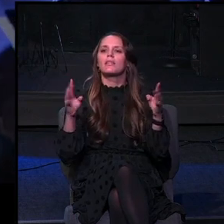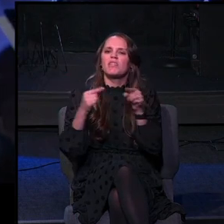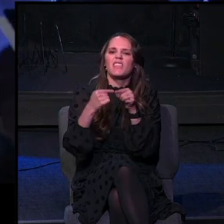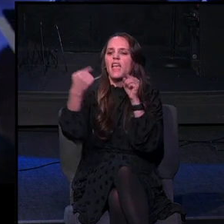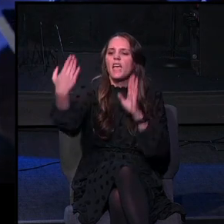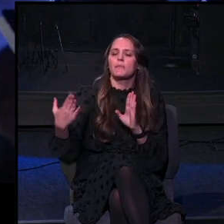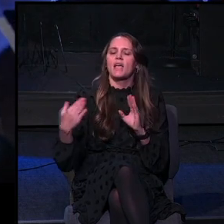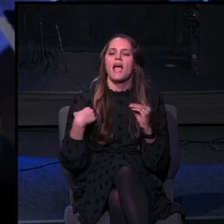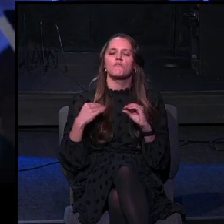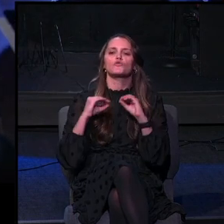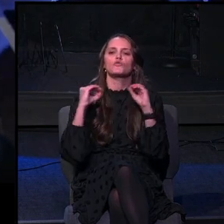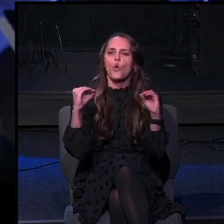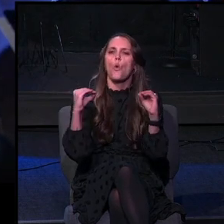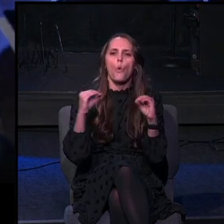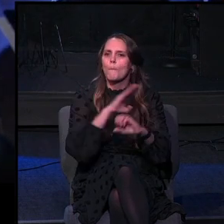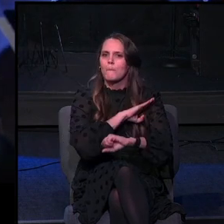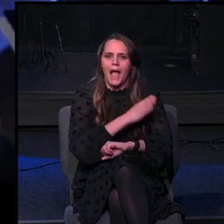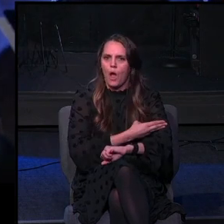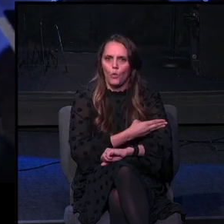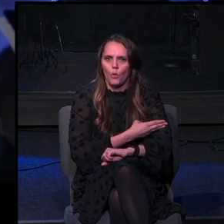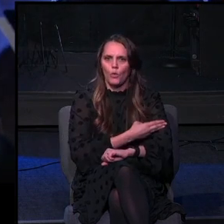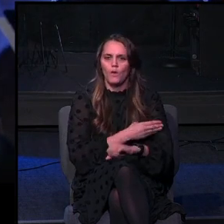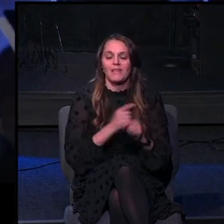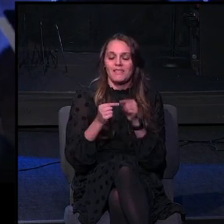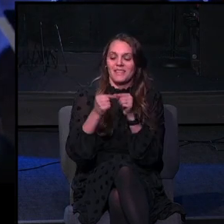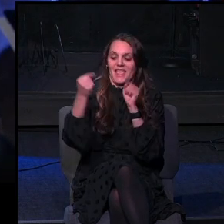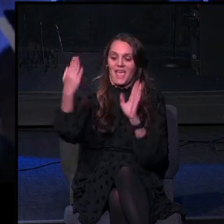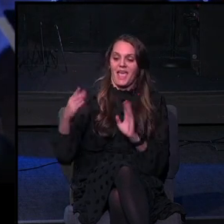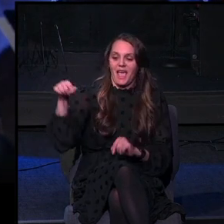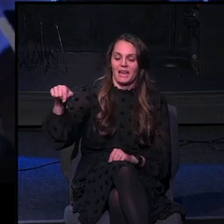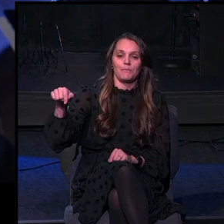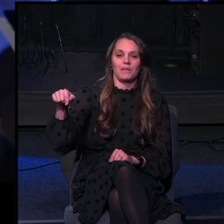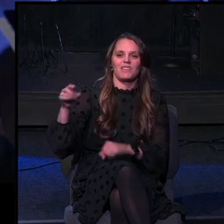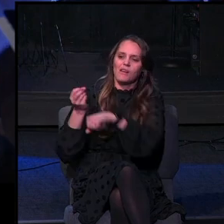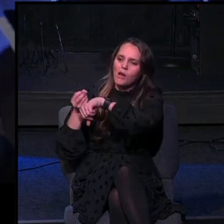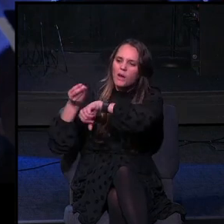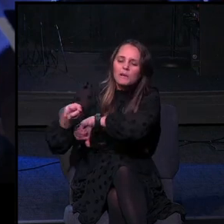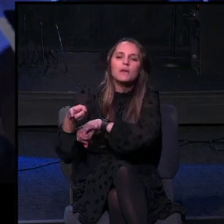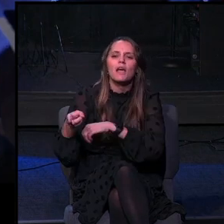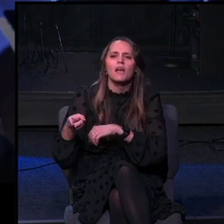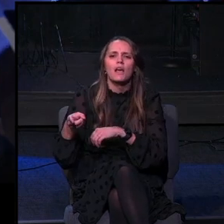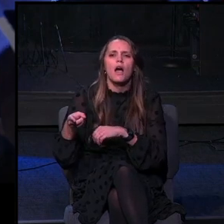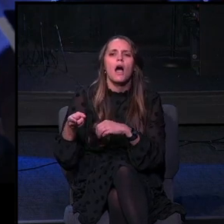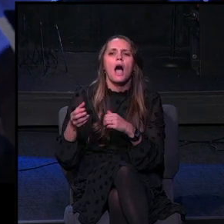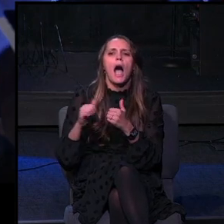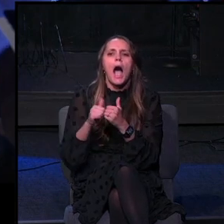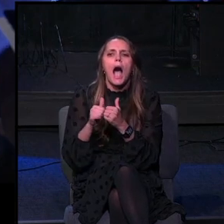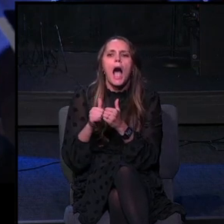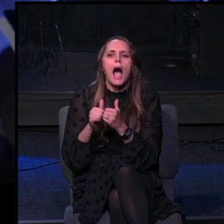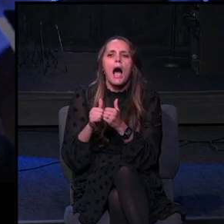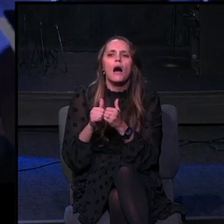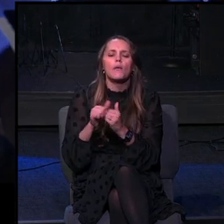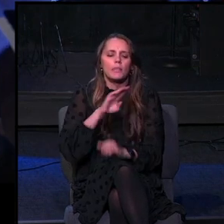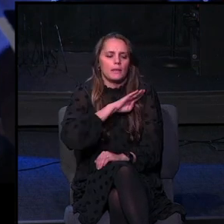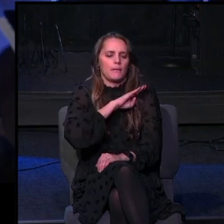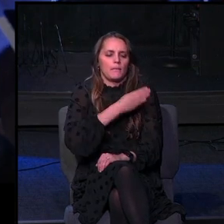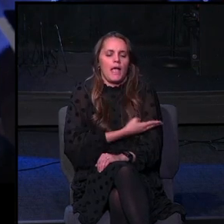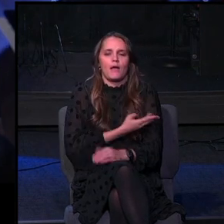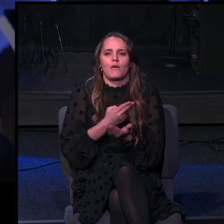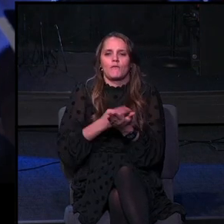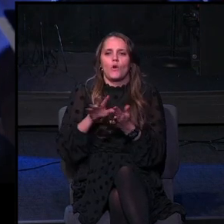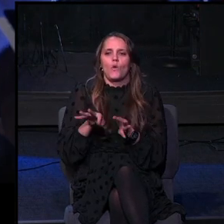resist. The enemy is overrun by the power of the Holy Spirit-led